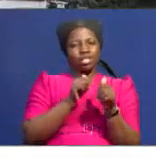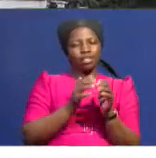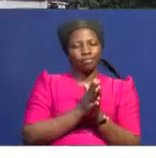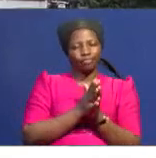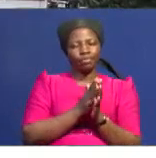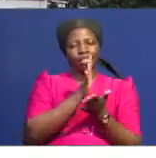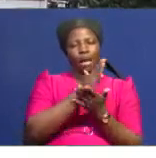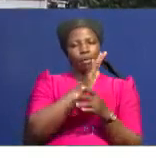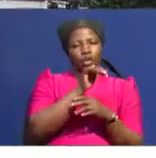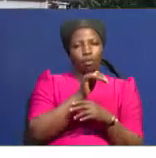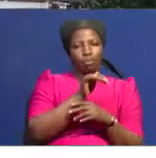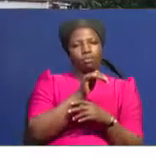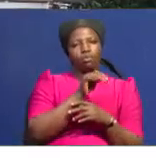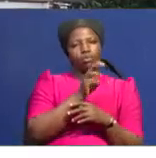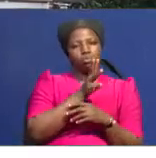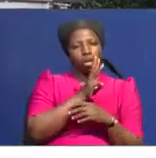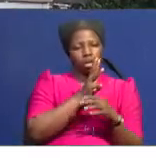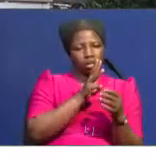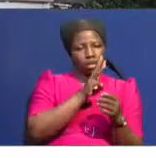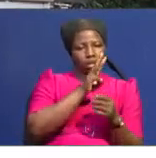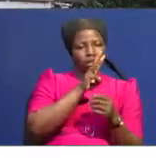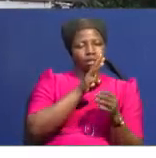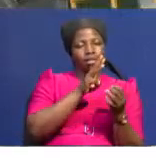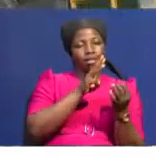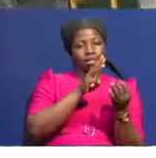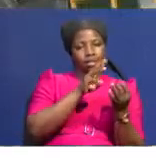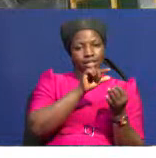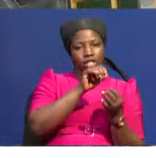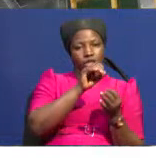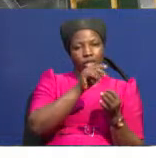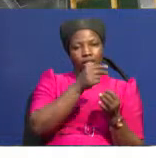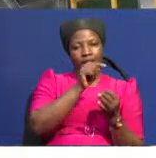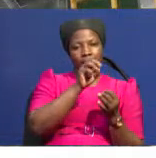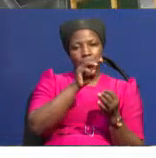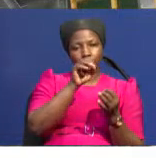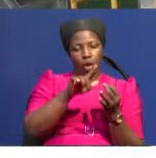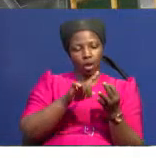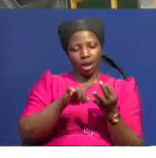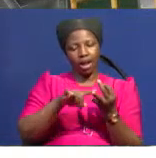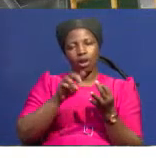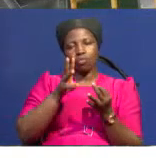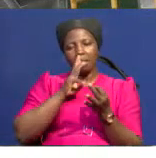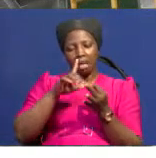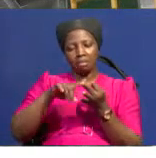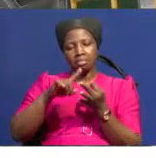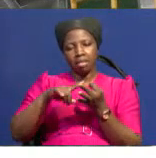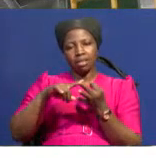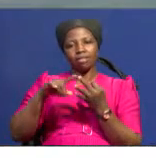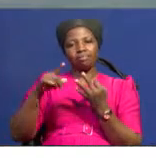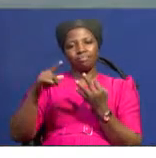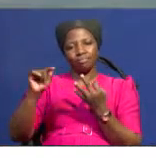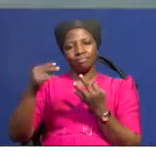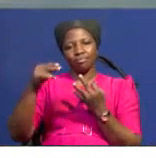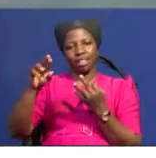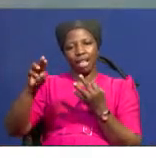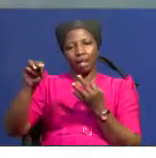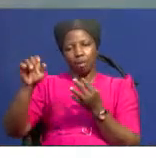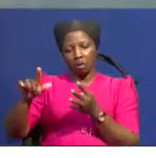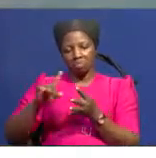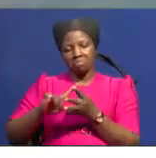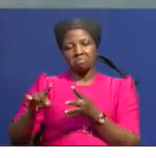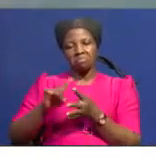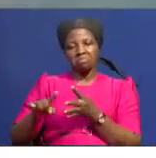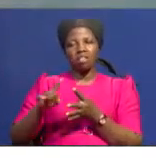geothermal, 838 megawatts from hydro, 678 megawatts from thermal sources,